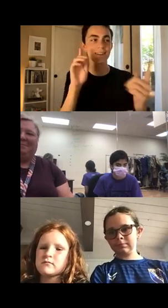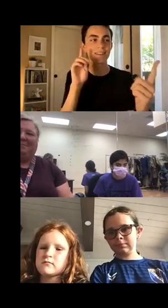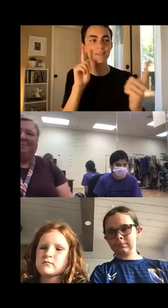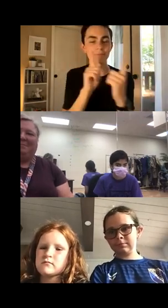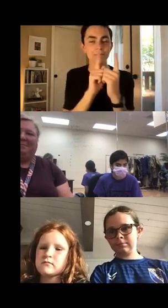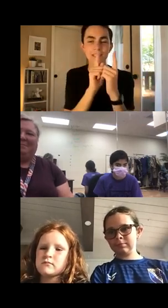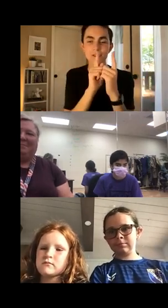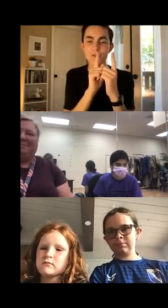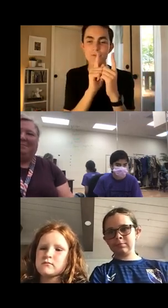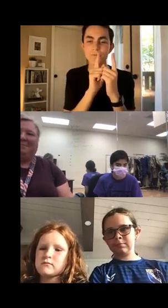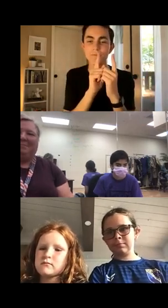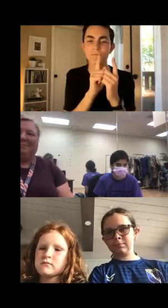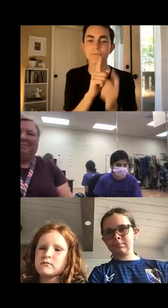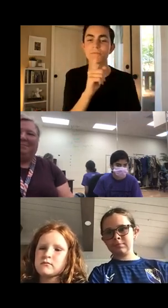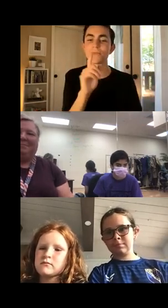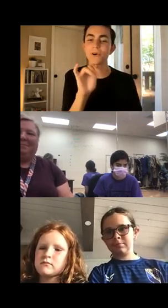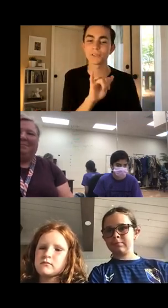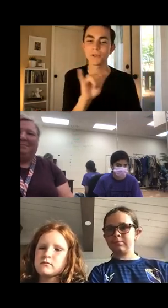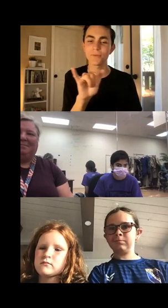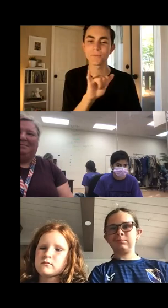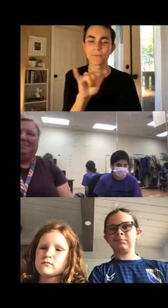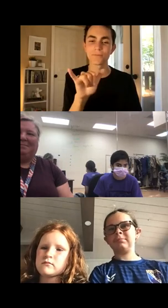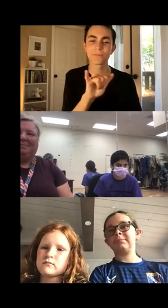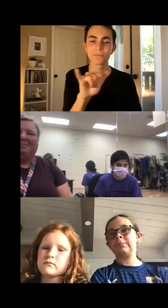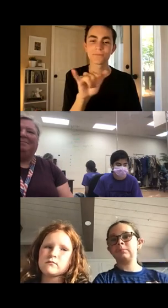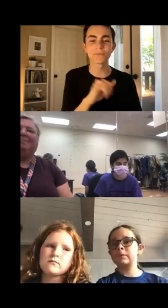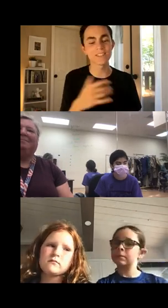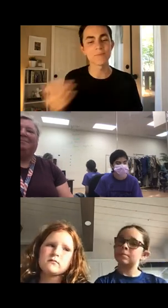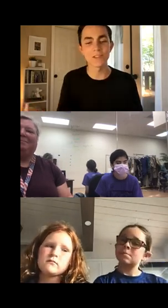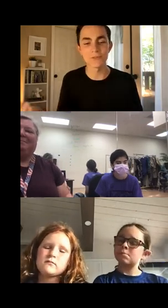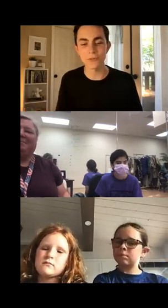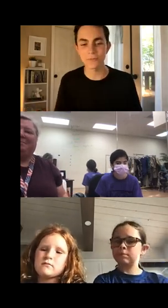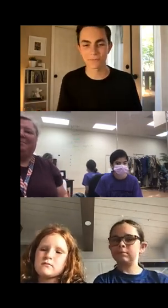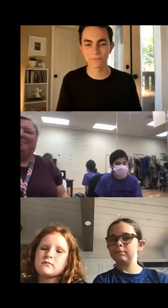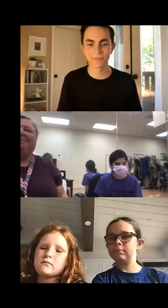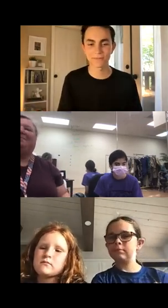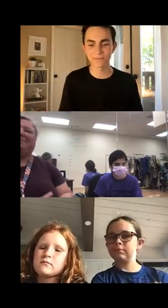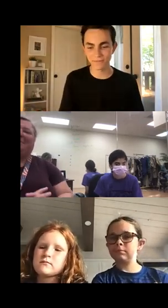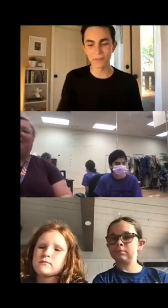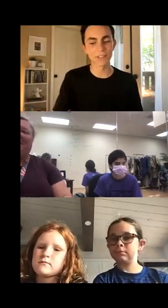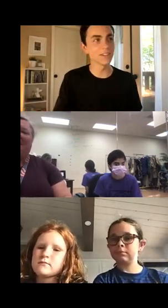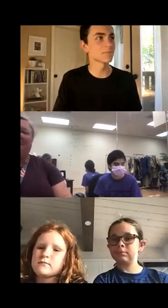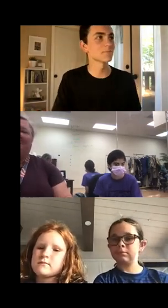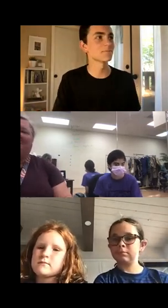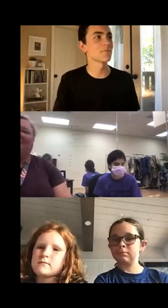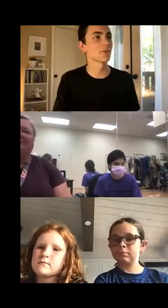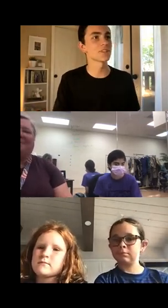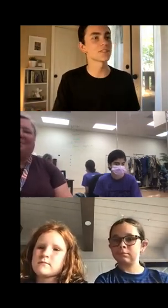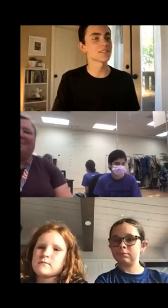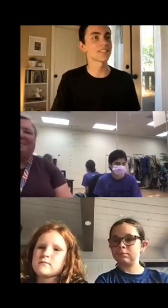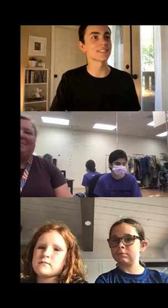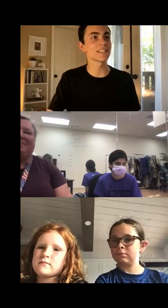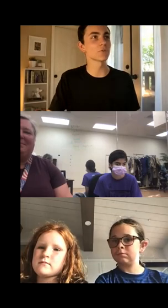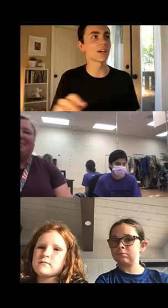nice. Meet you. Also, nice to meet you too. There we go.